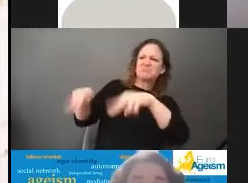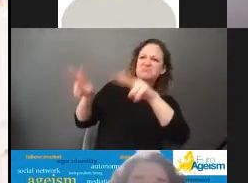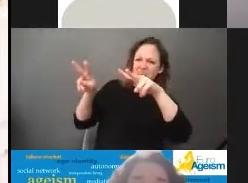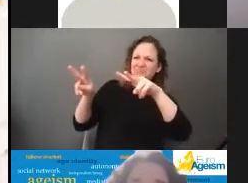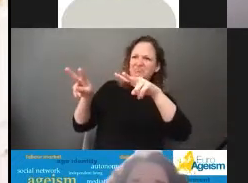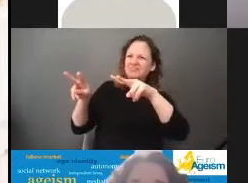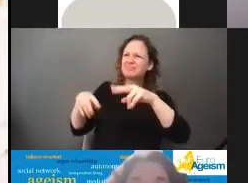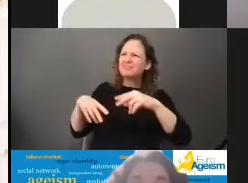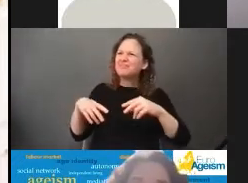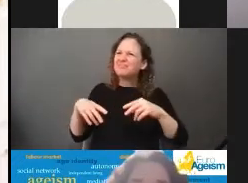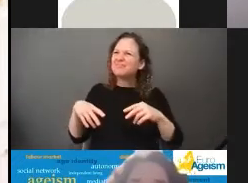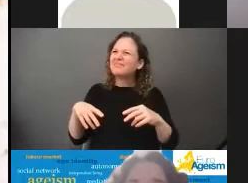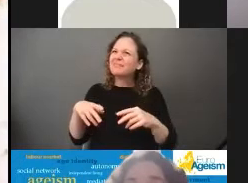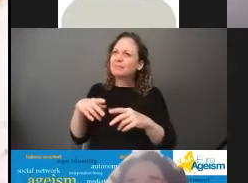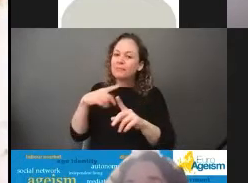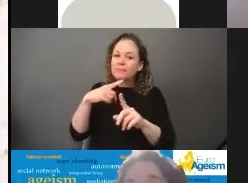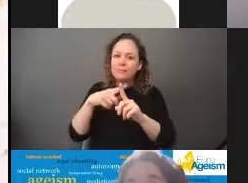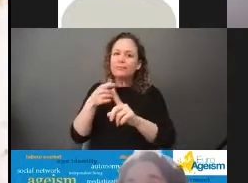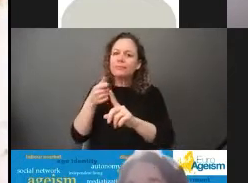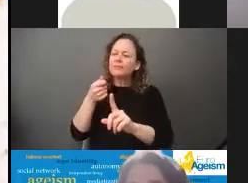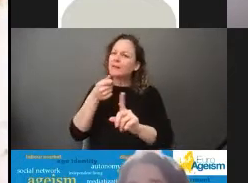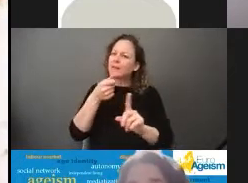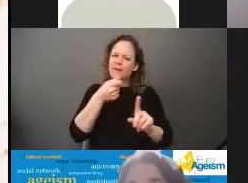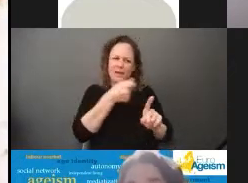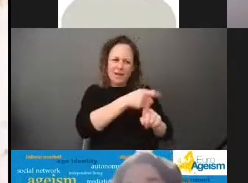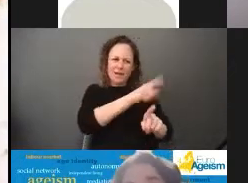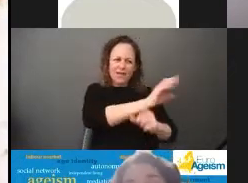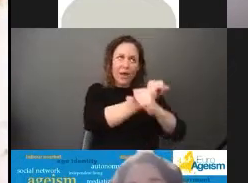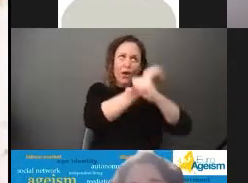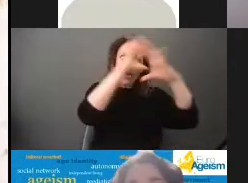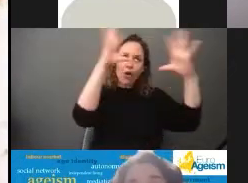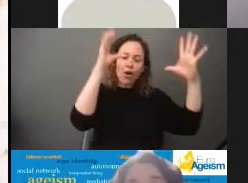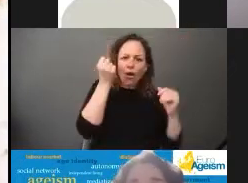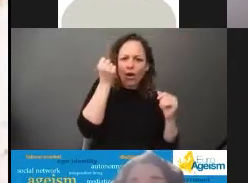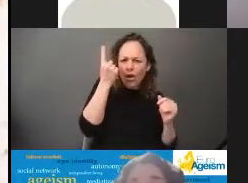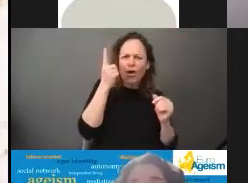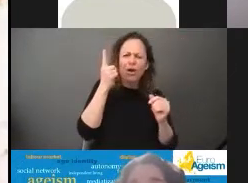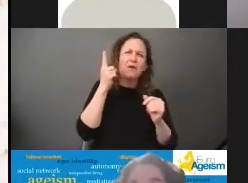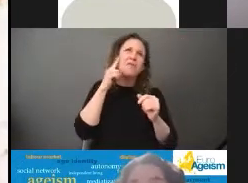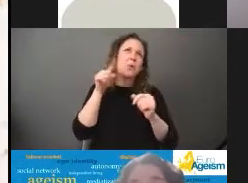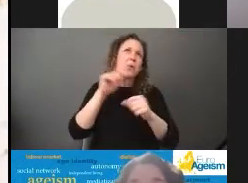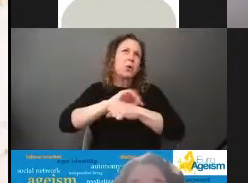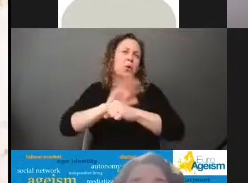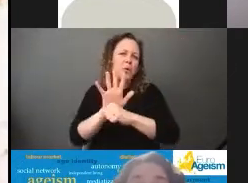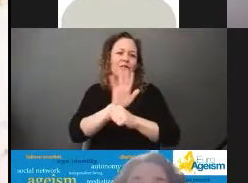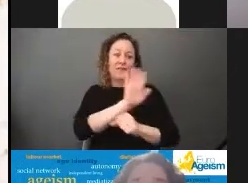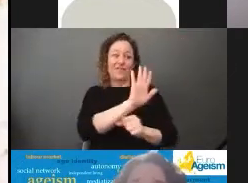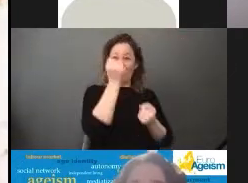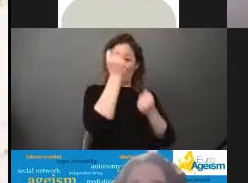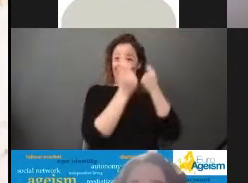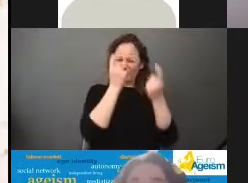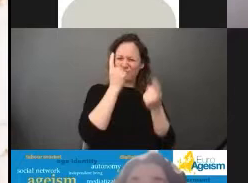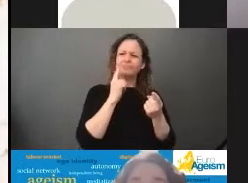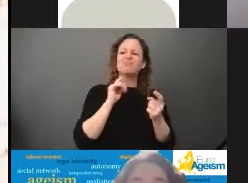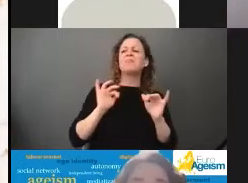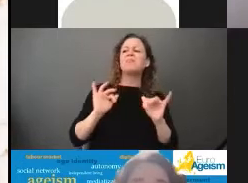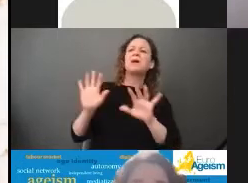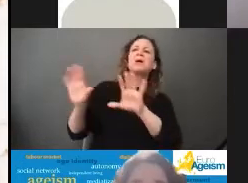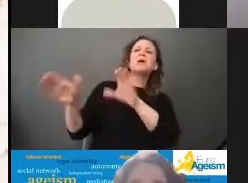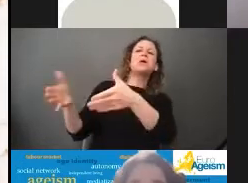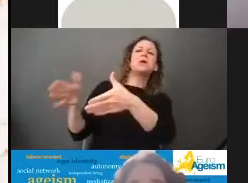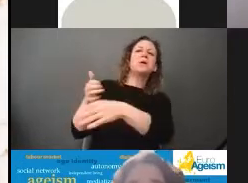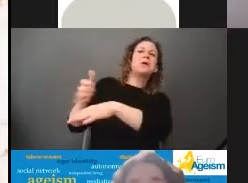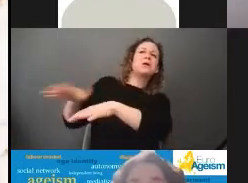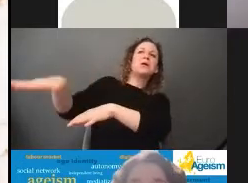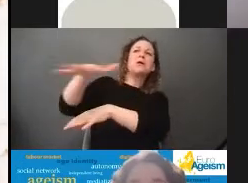the pandemic had on younger people, at least in the initial stages, and also disregard to instructions among